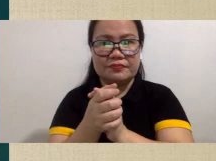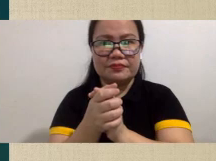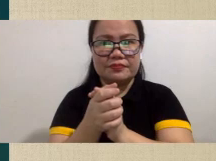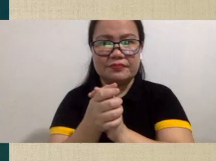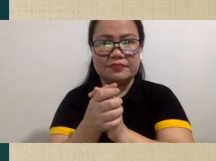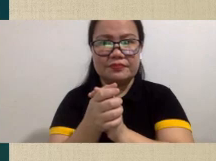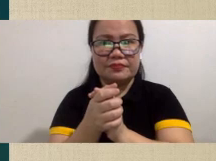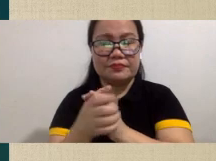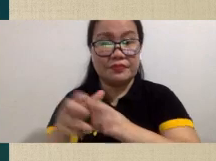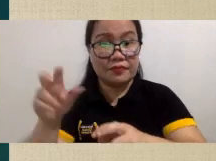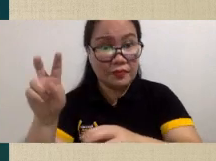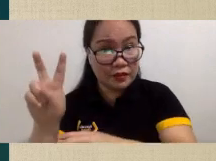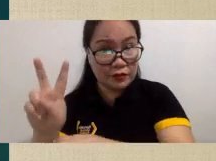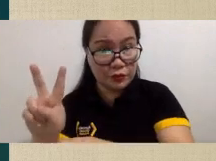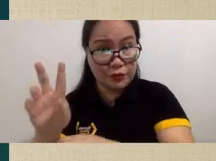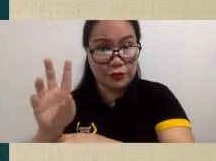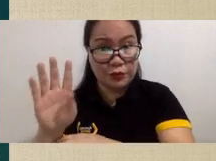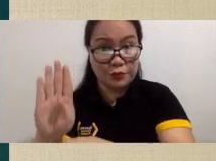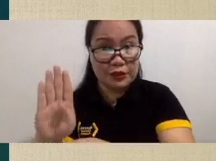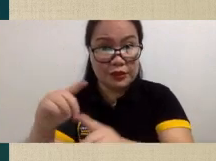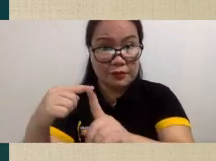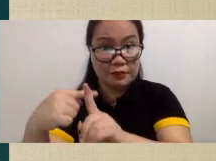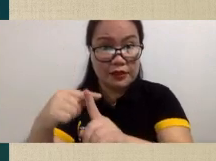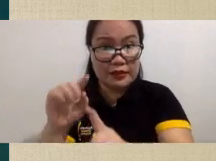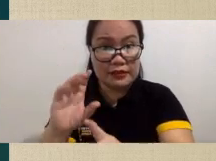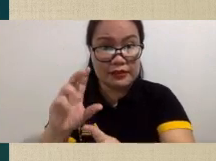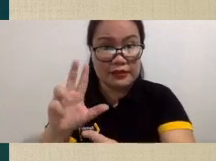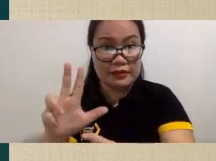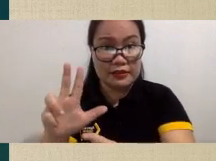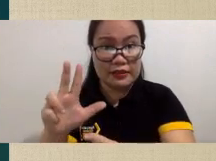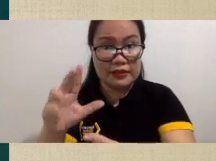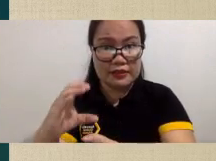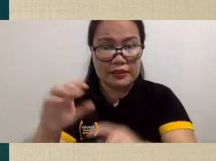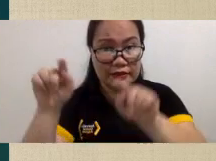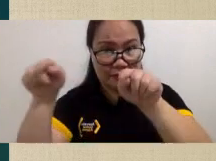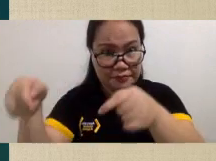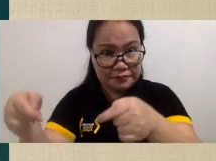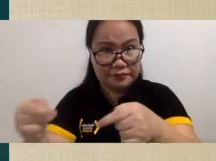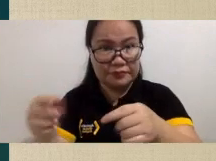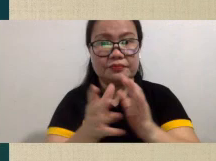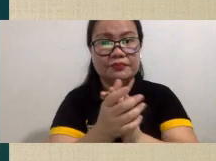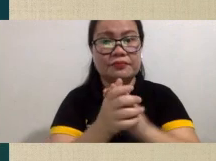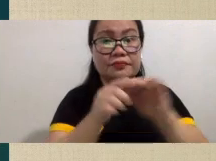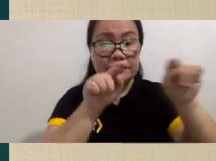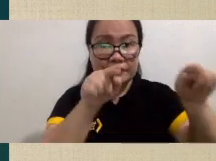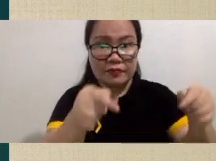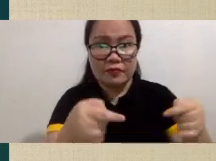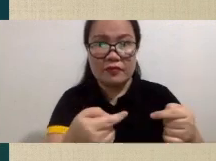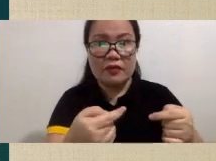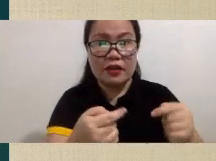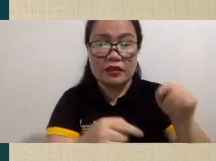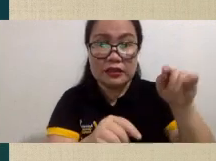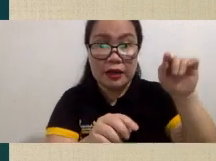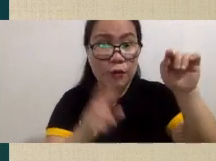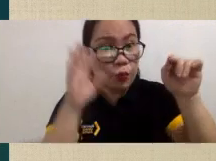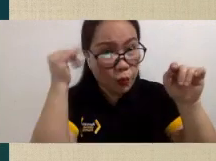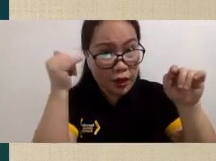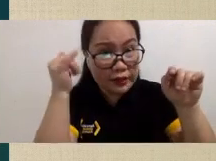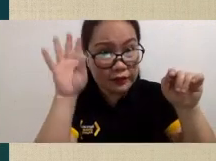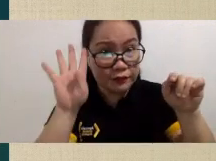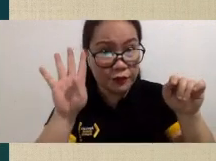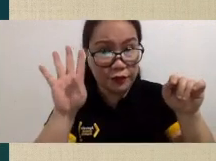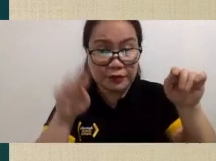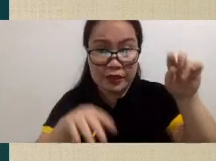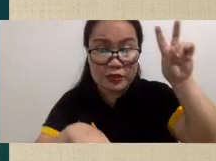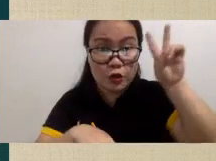of 2b plus 3c times, so, ito, bakit siya naging 4? Kasi ang nakalagay doon, 2